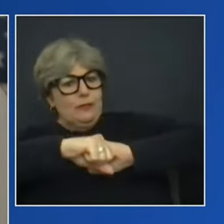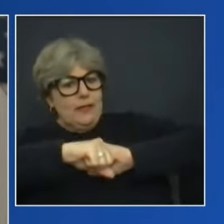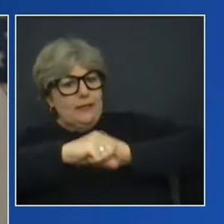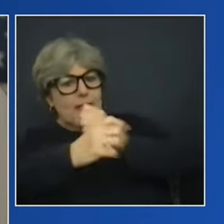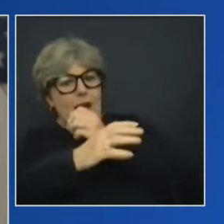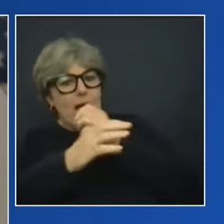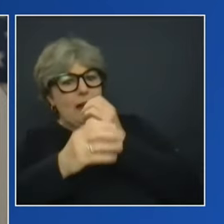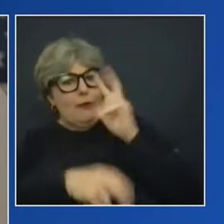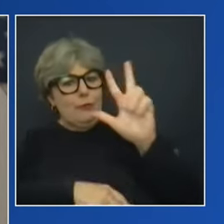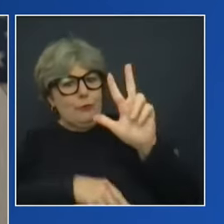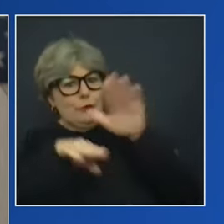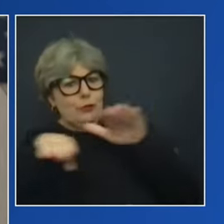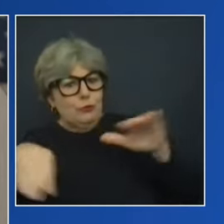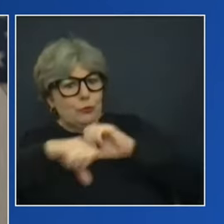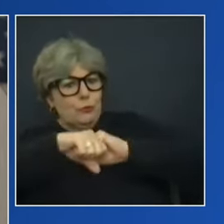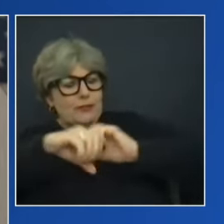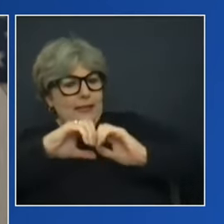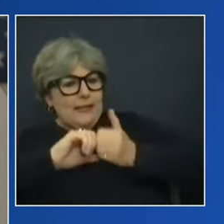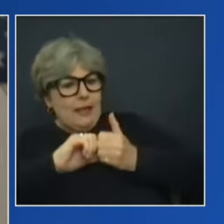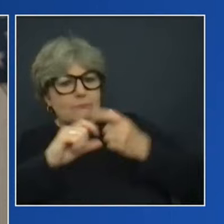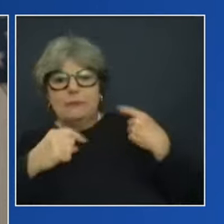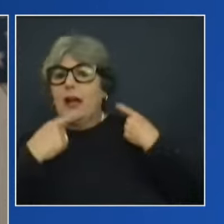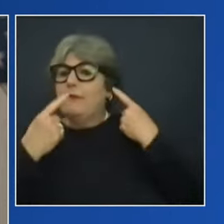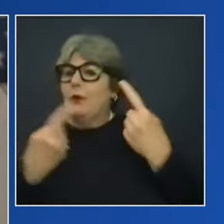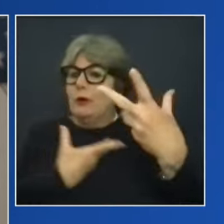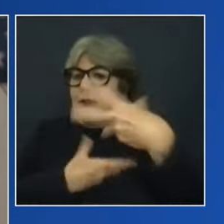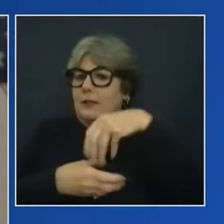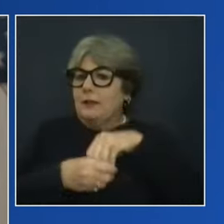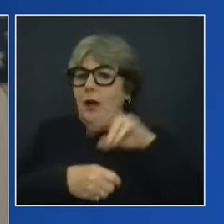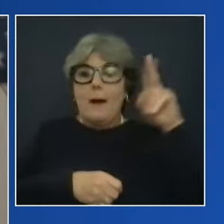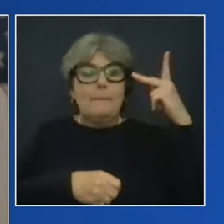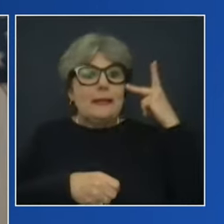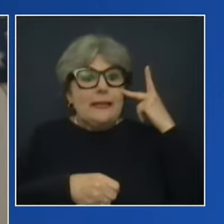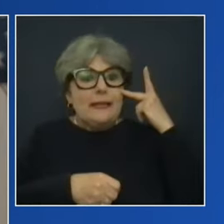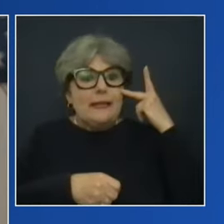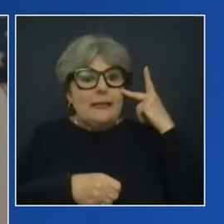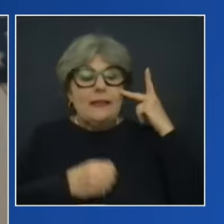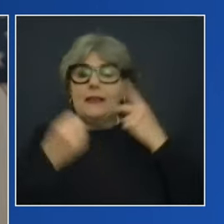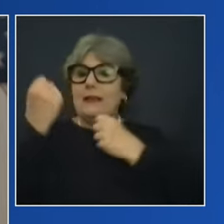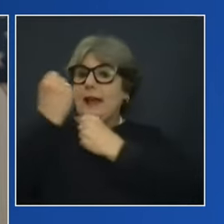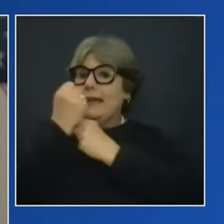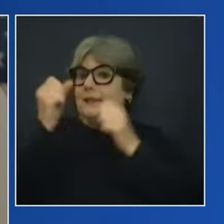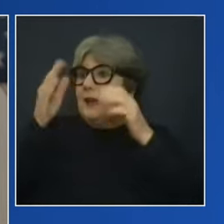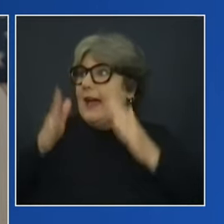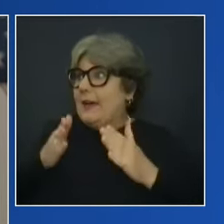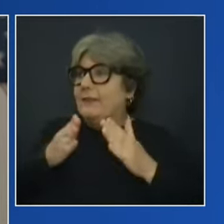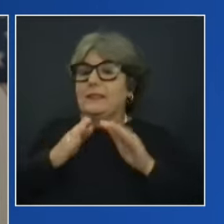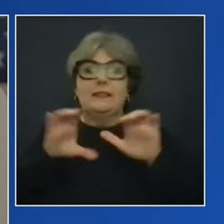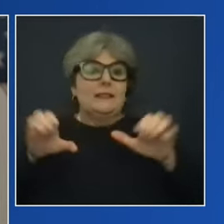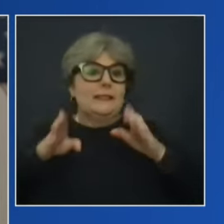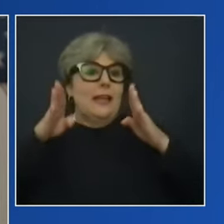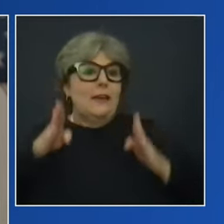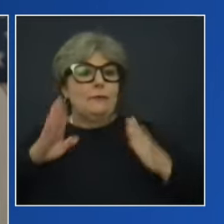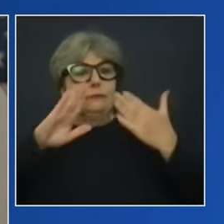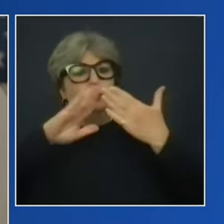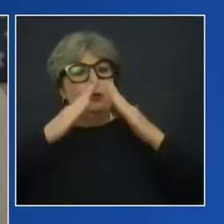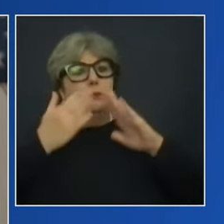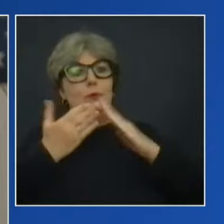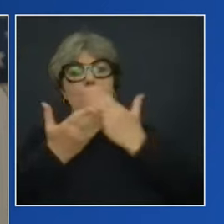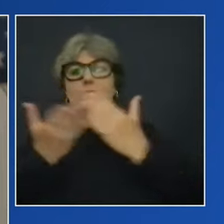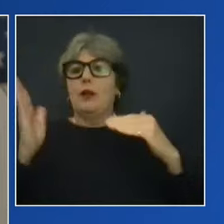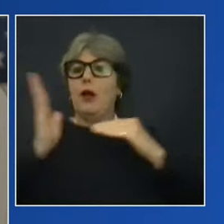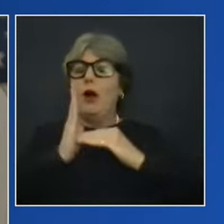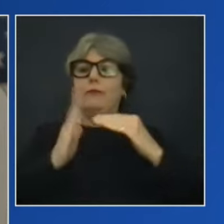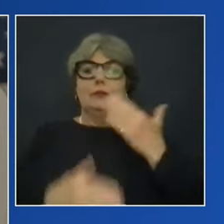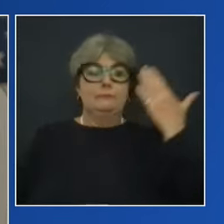children? I've always been engaged politically as an advocate and activist for communities that are often